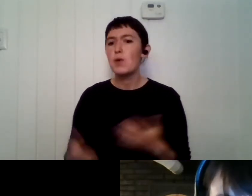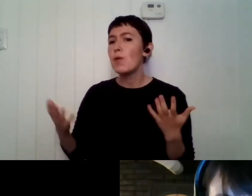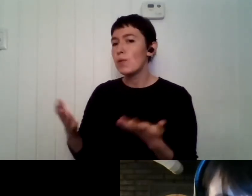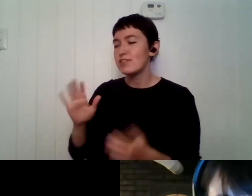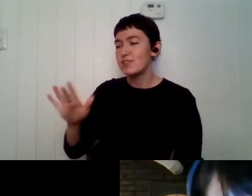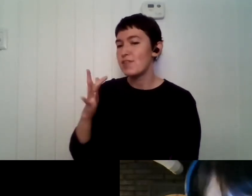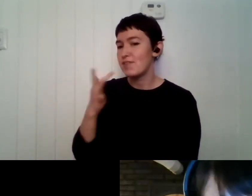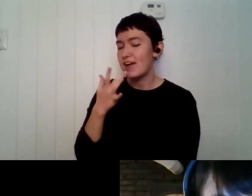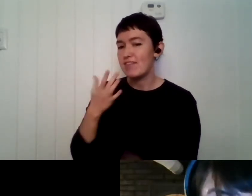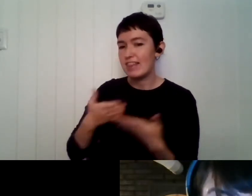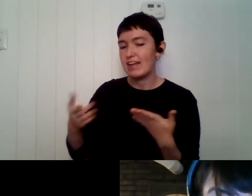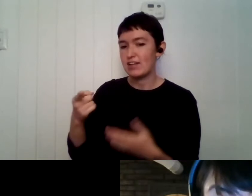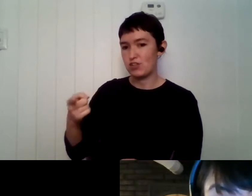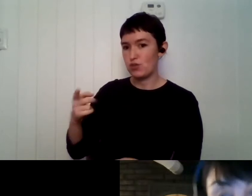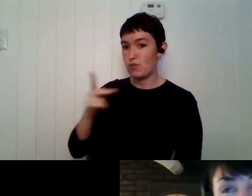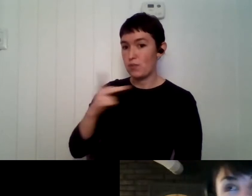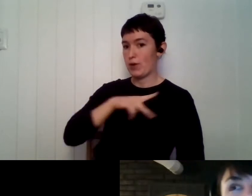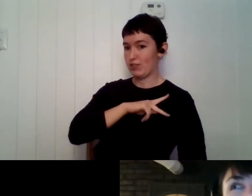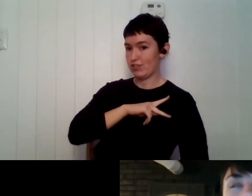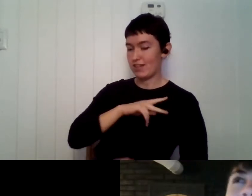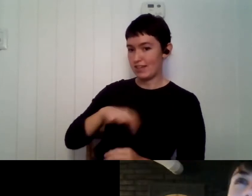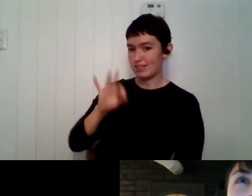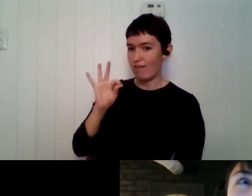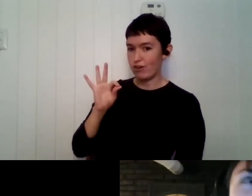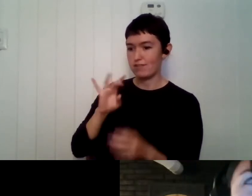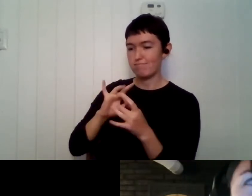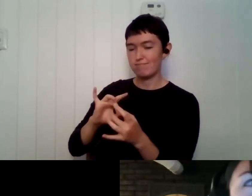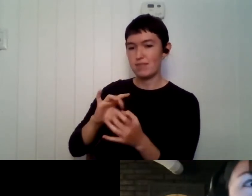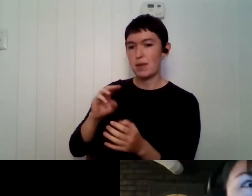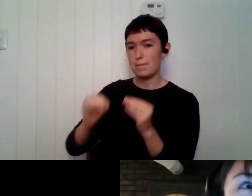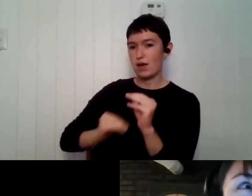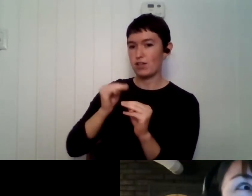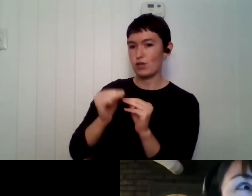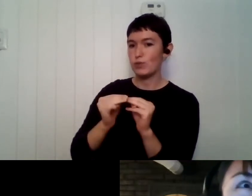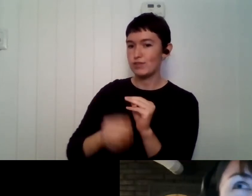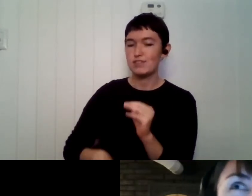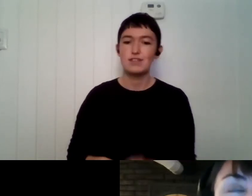personally discovered in molecules? Like, what is this discovery you were like really excited about?